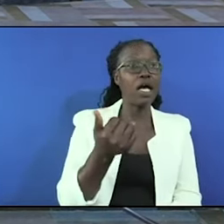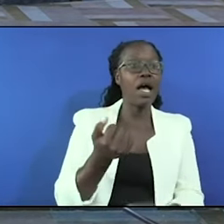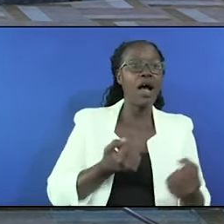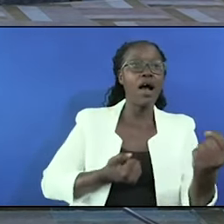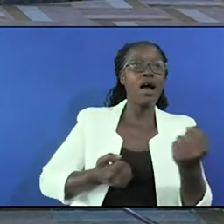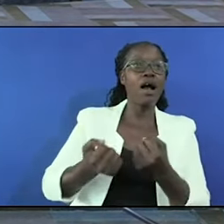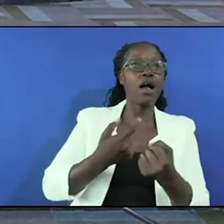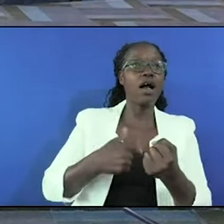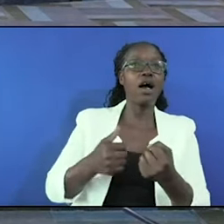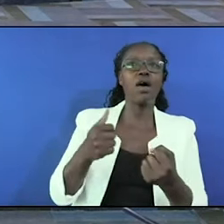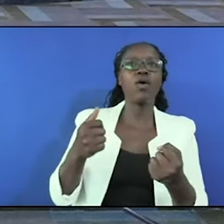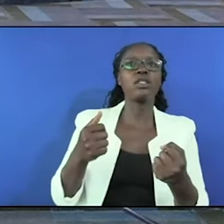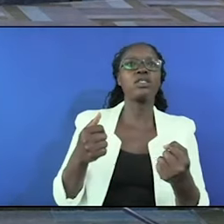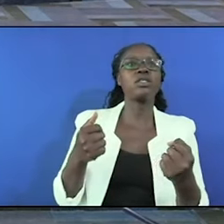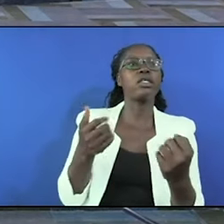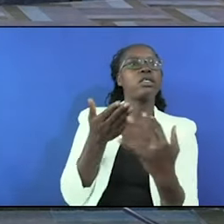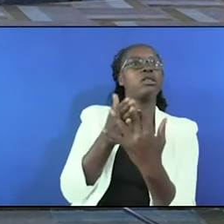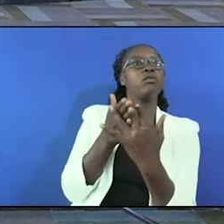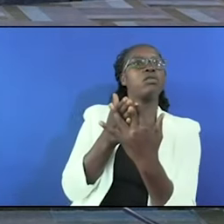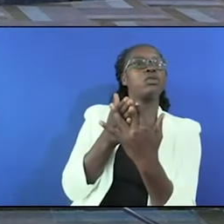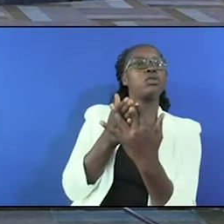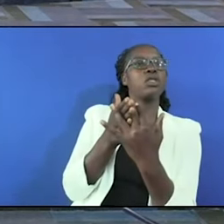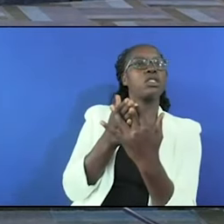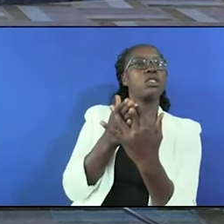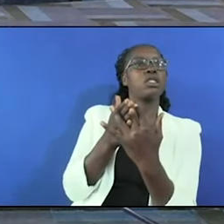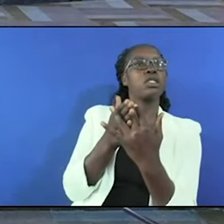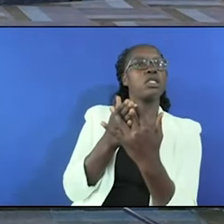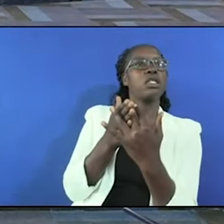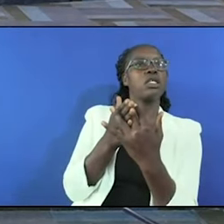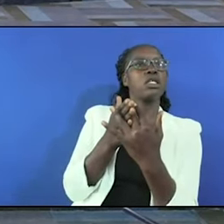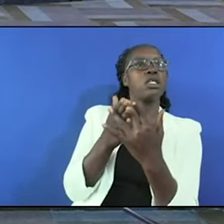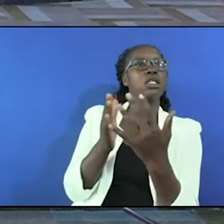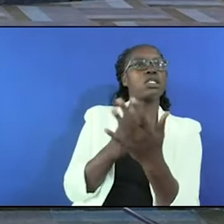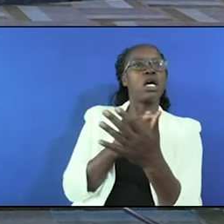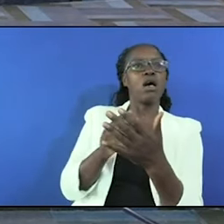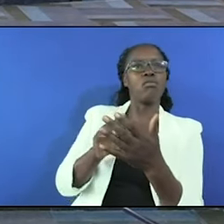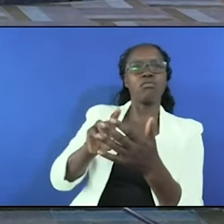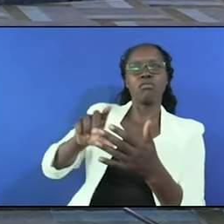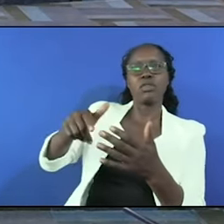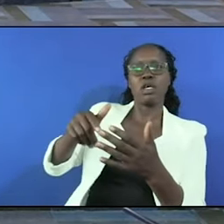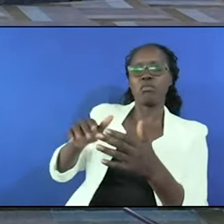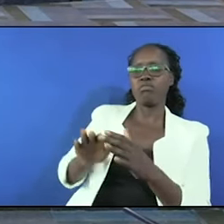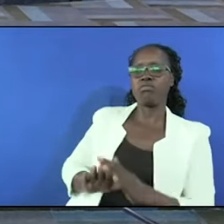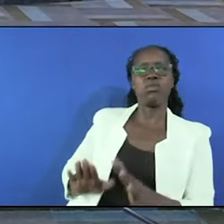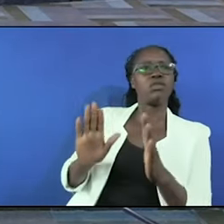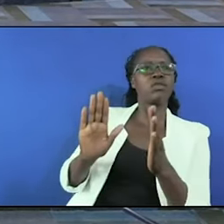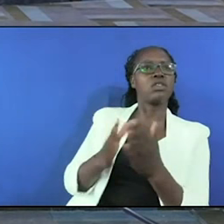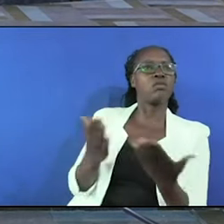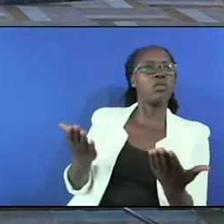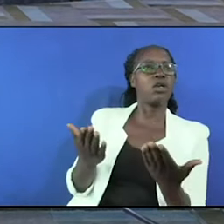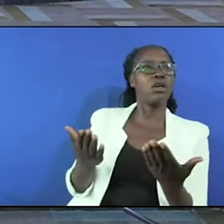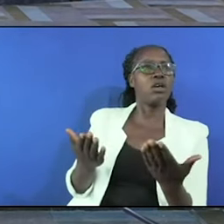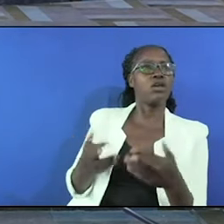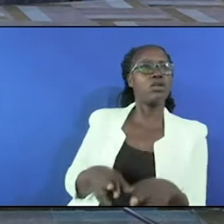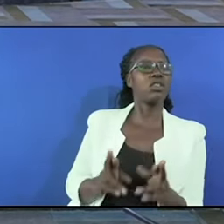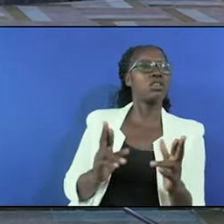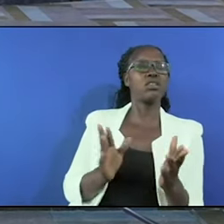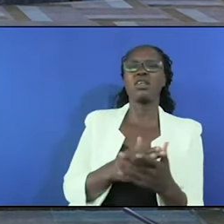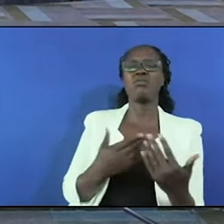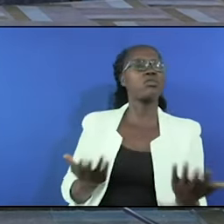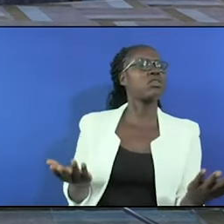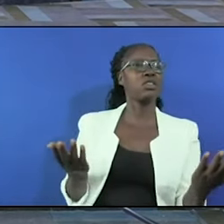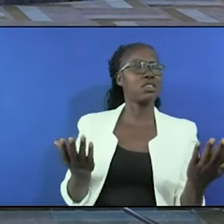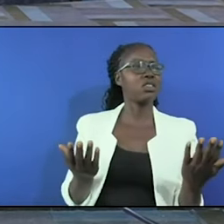car was caught between a stump that had been left within somewhere along the road. Some of these things,